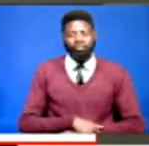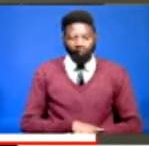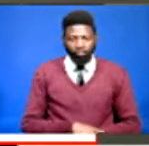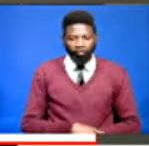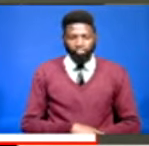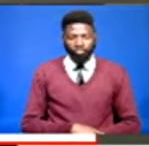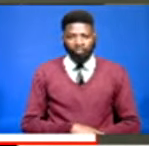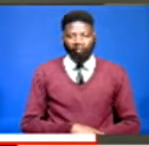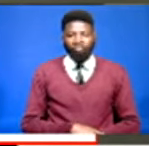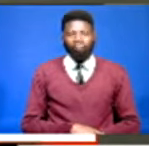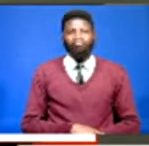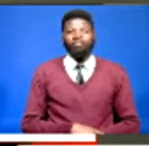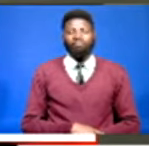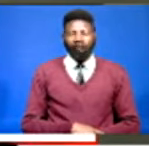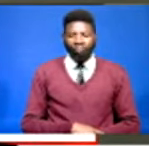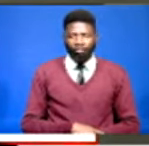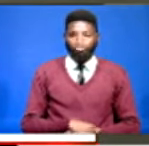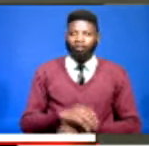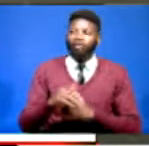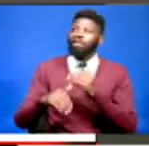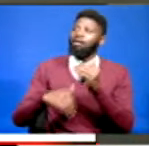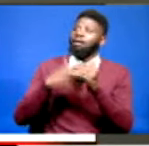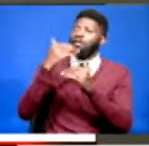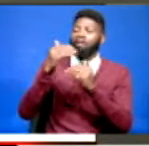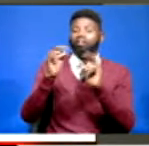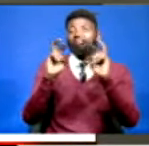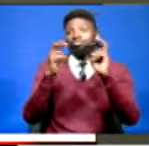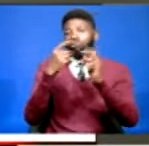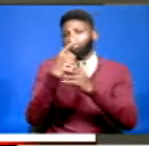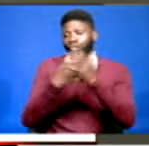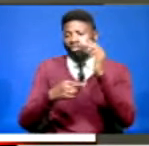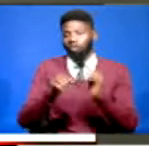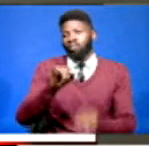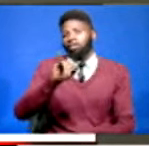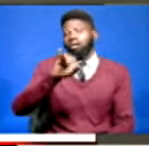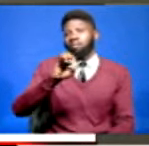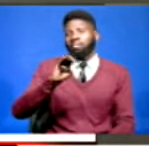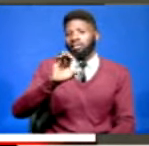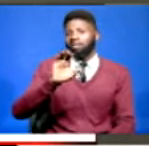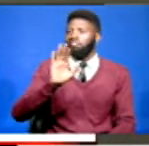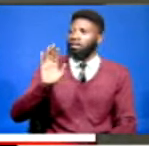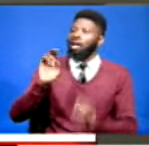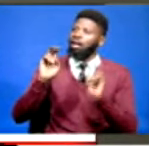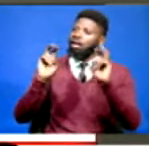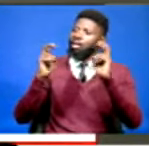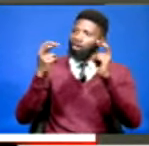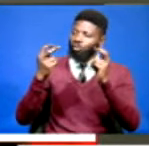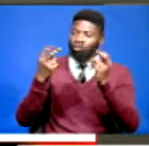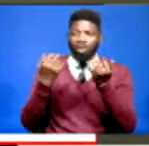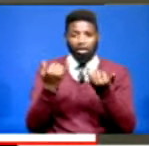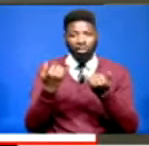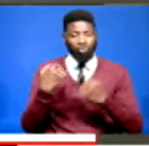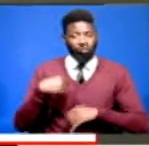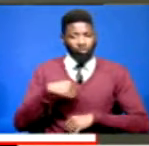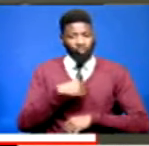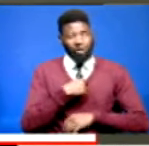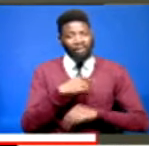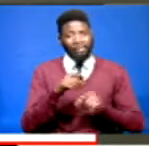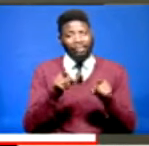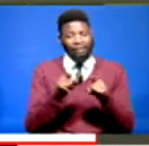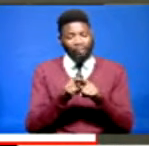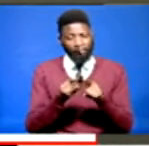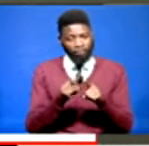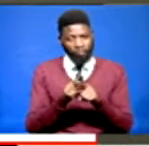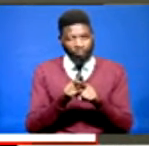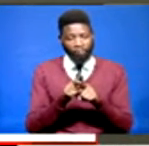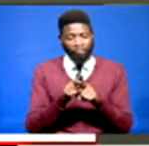from drought matters to IEBC matters. Now let's now pass out.